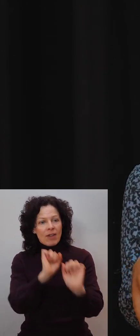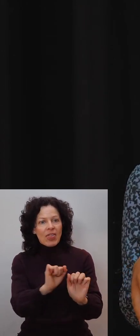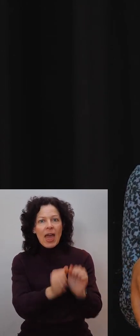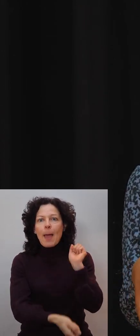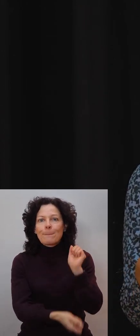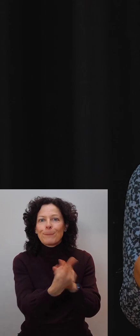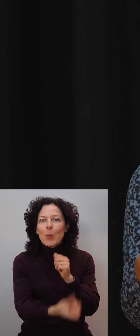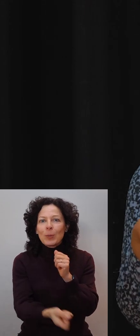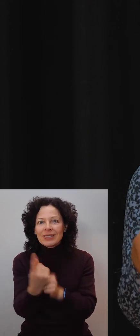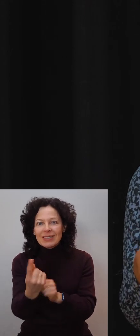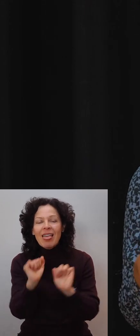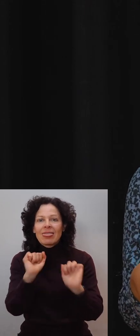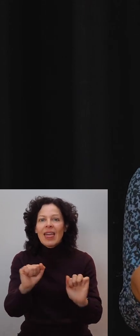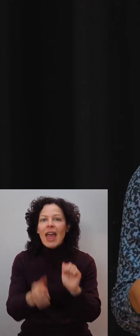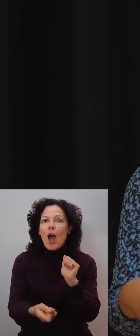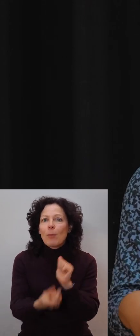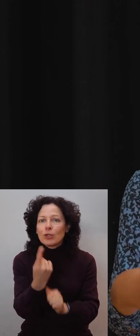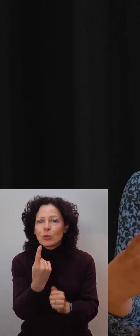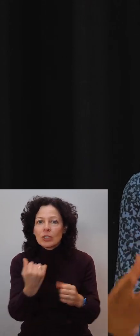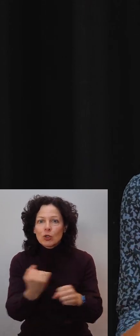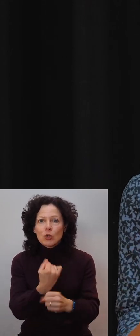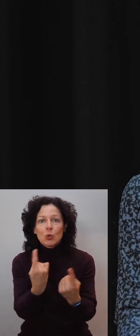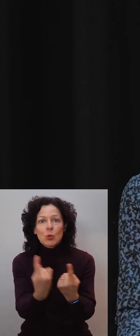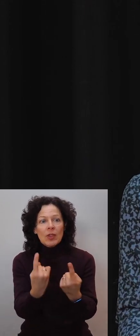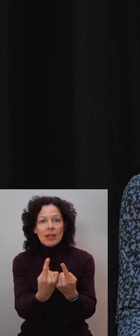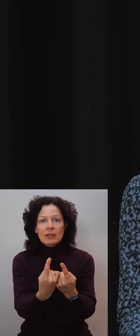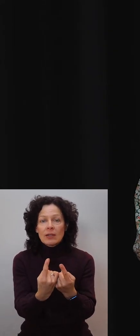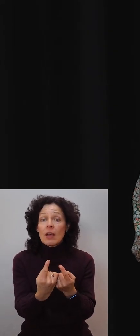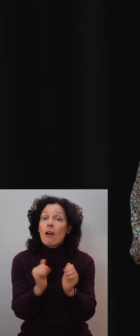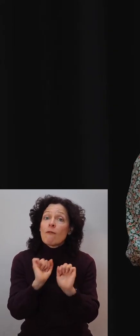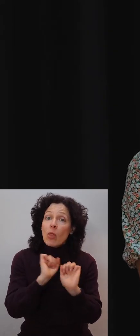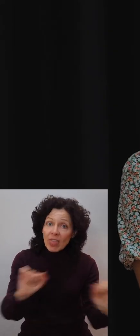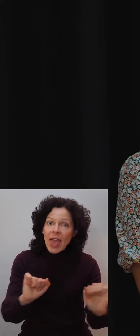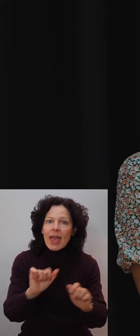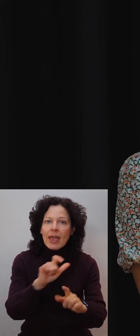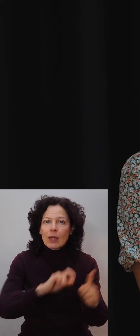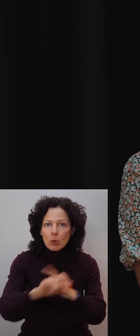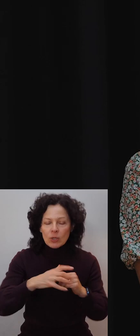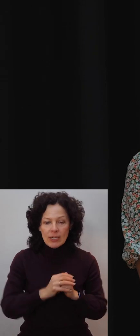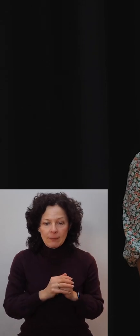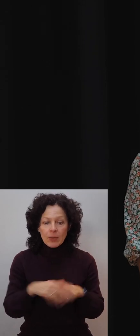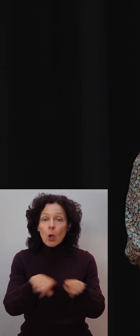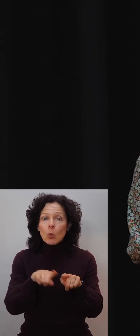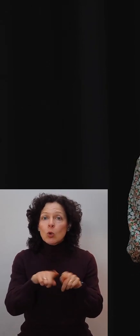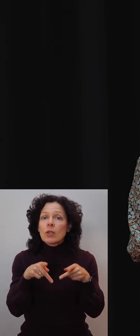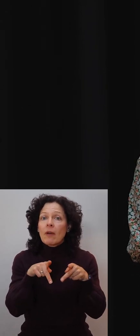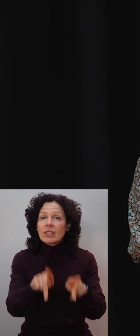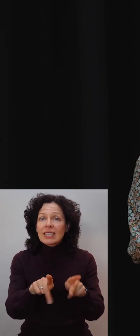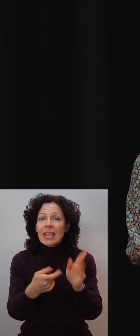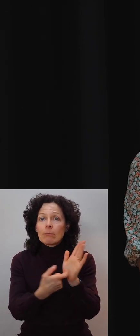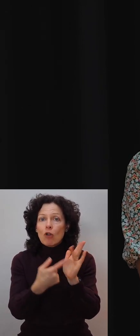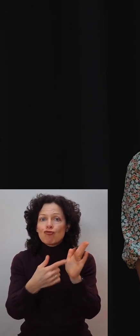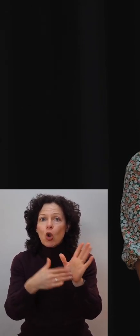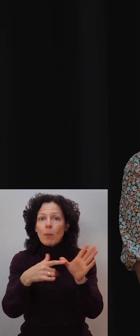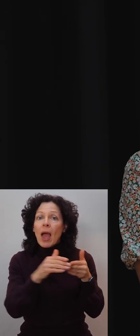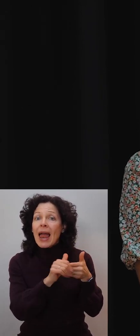moment and an opportunity to do things for their community. We then have a scheme called Roma Leaders, which are the students who we see signs